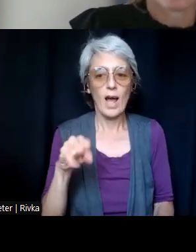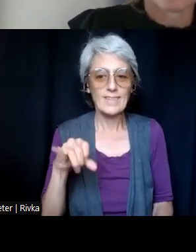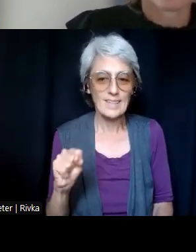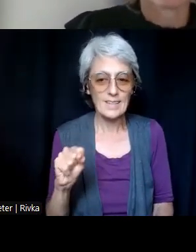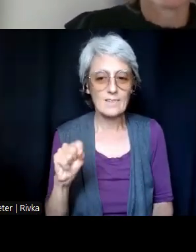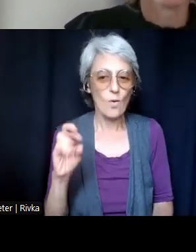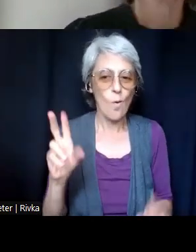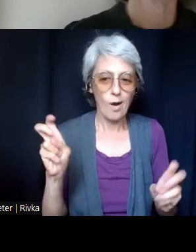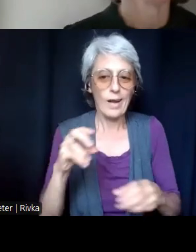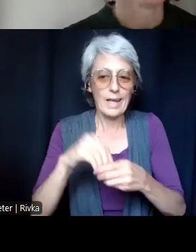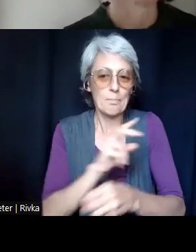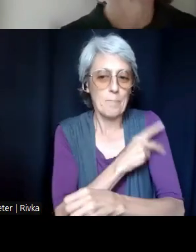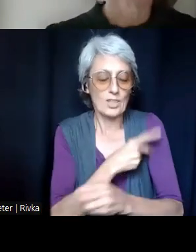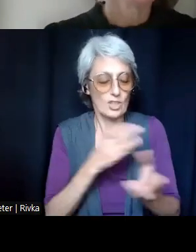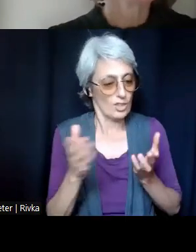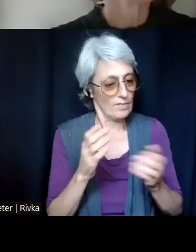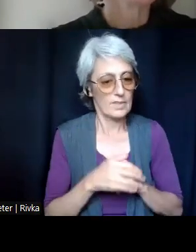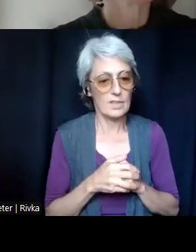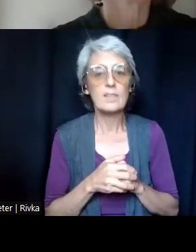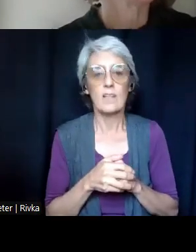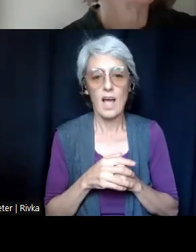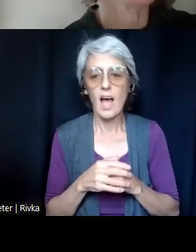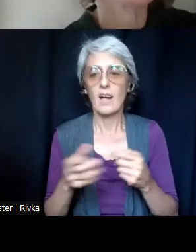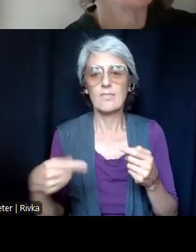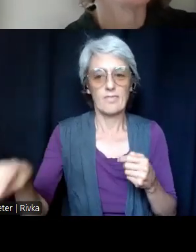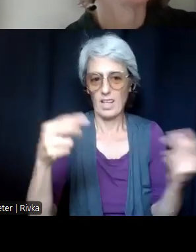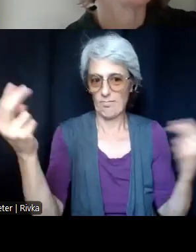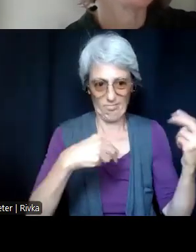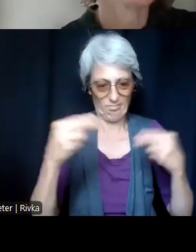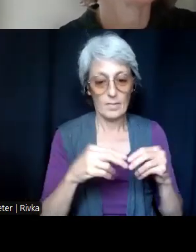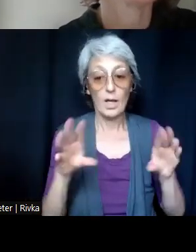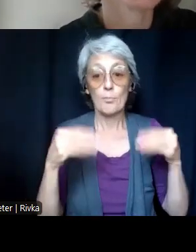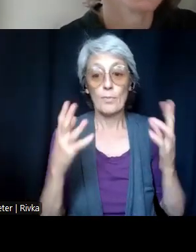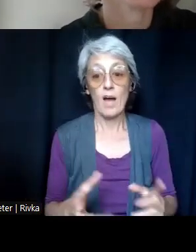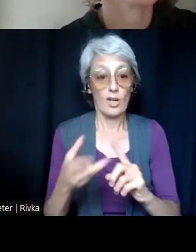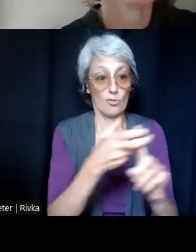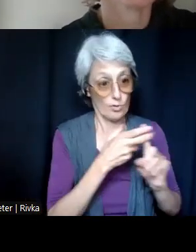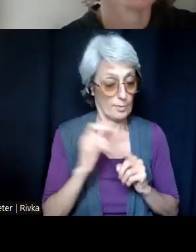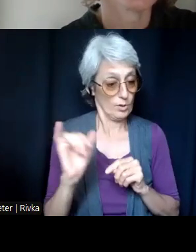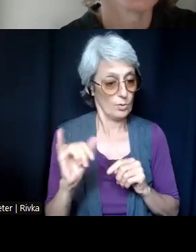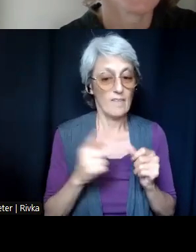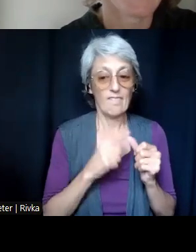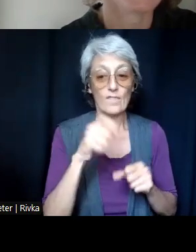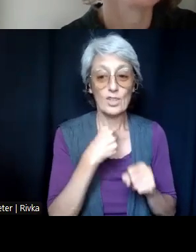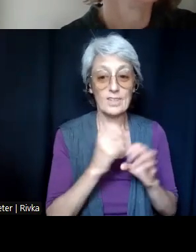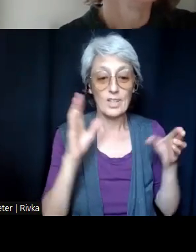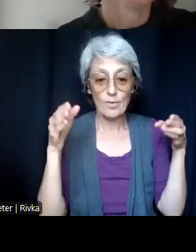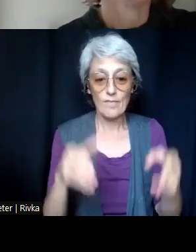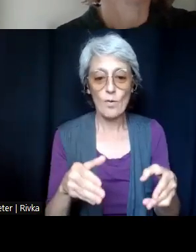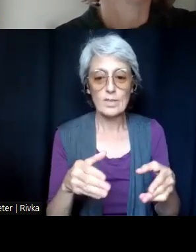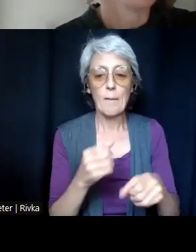work to get them enrolled. And then provider recruitment. So that first year, really focusing on making sure we